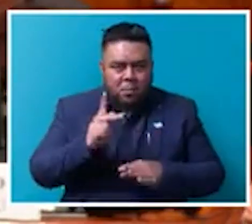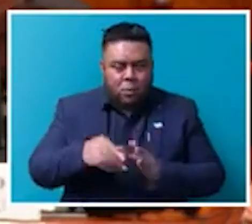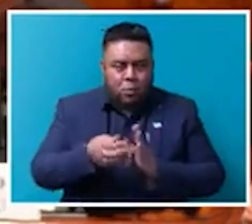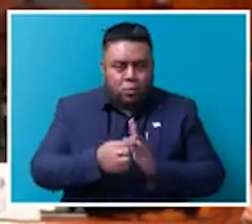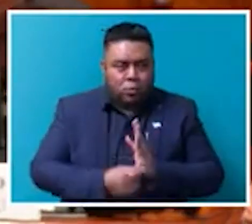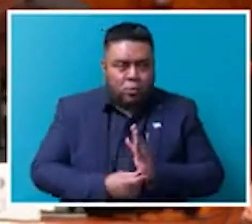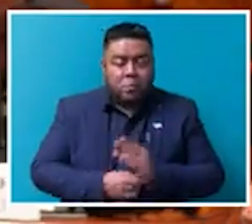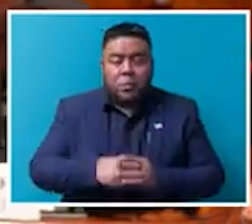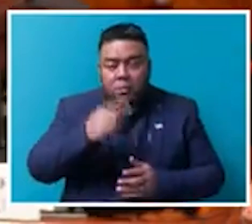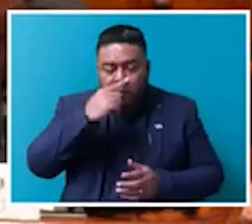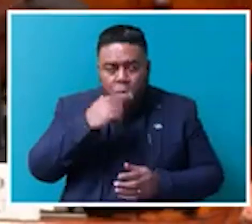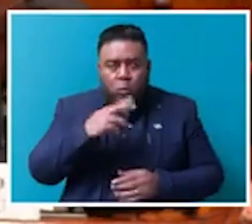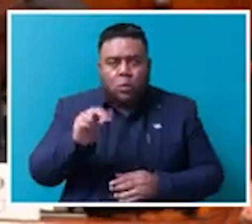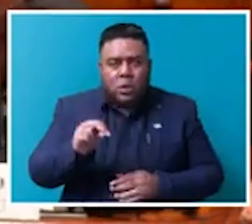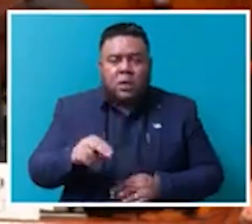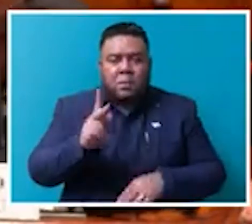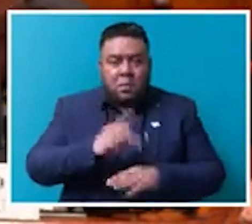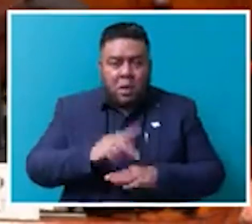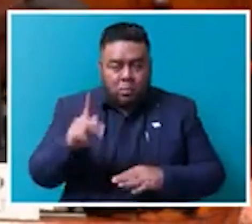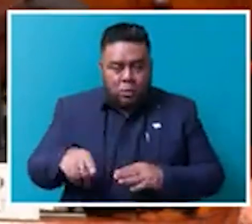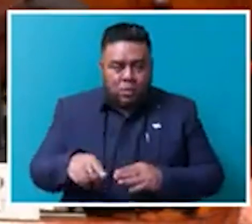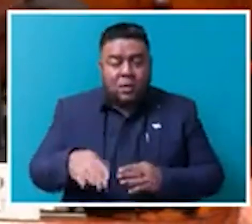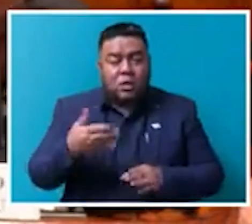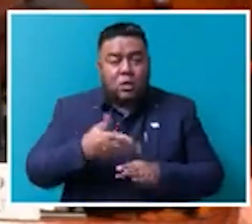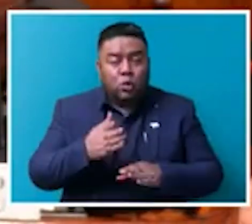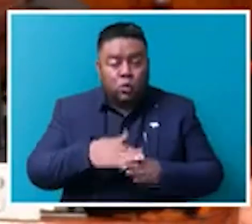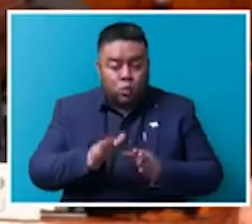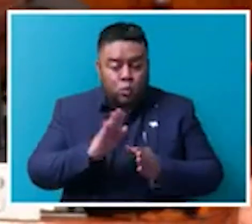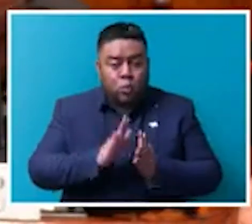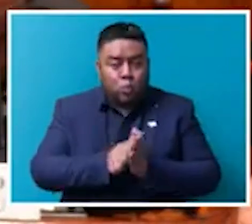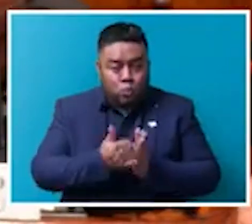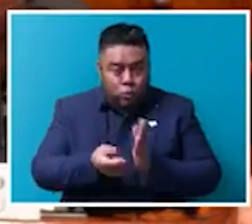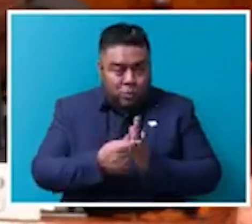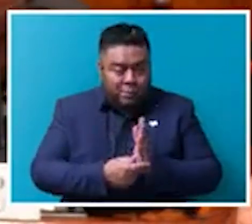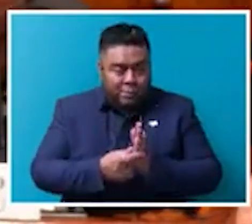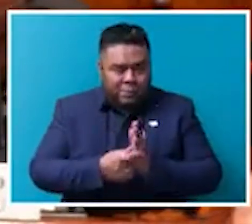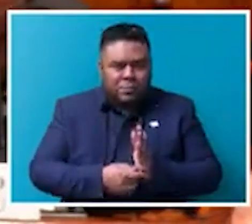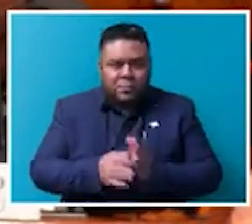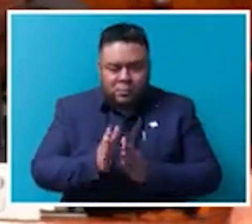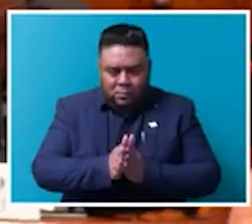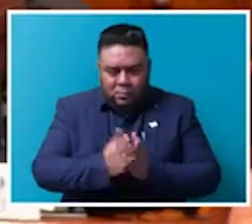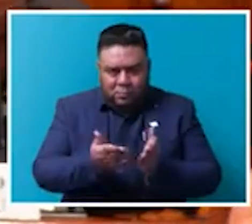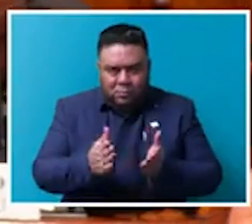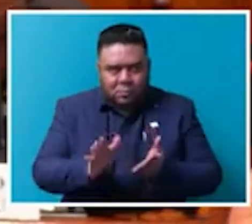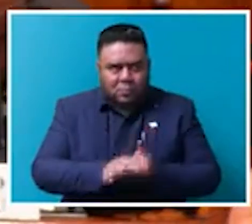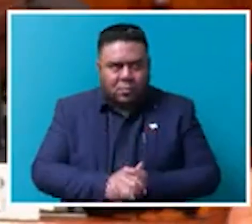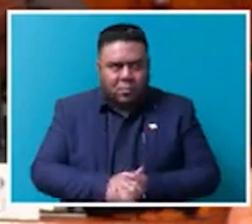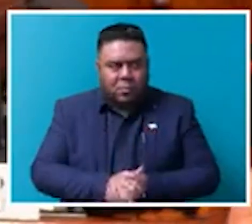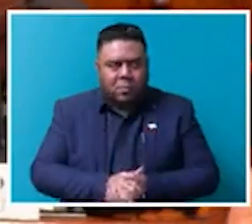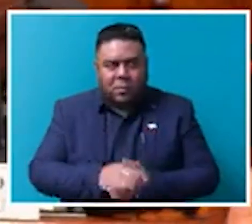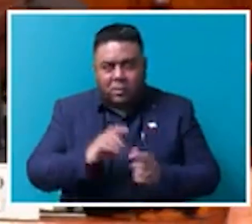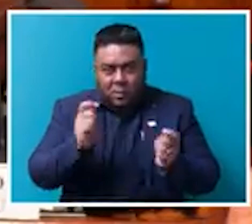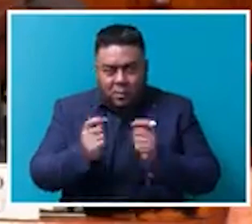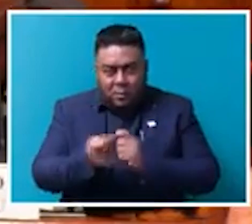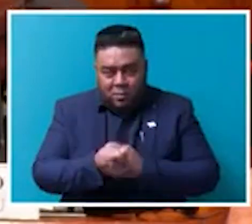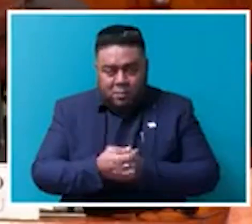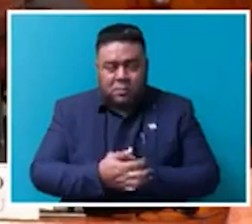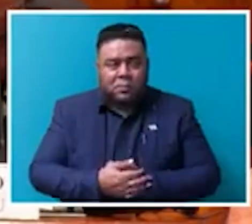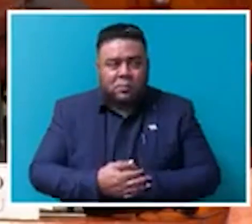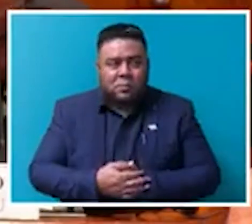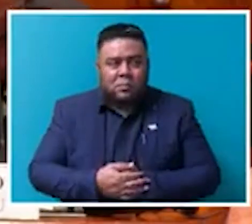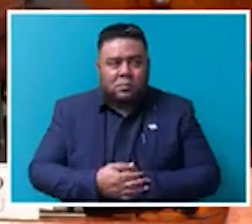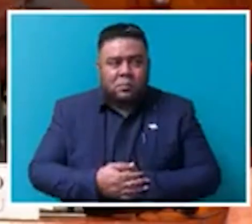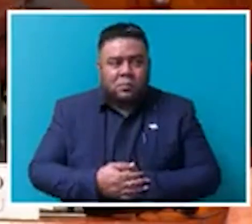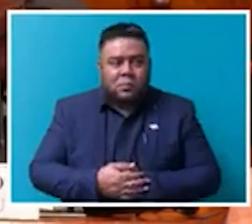need passports. These new books, Madam Deputy Speaker, have been modified. It has been modified with